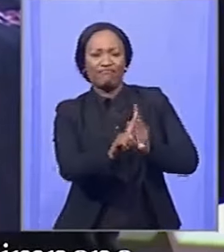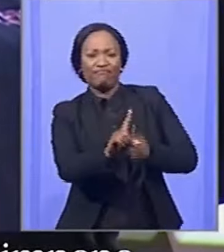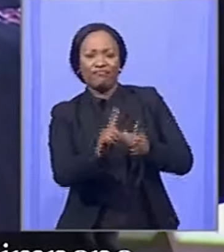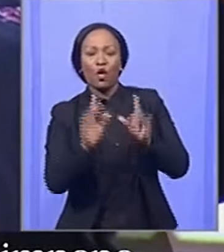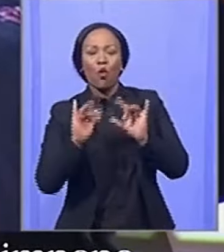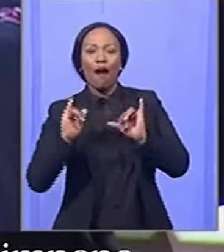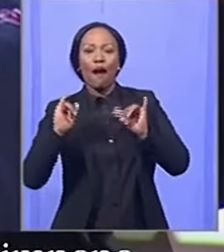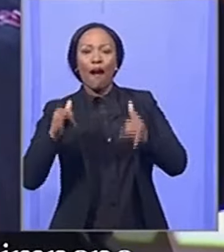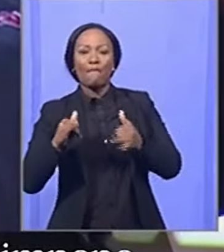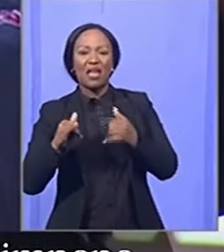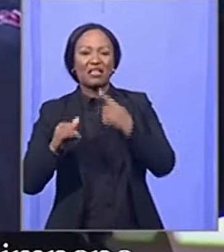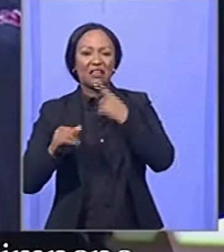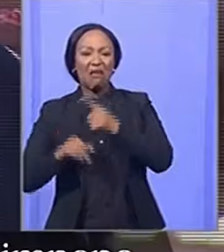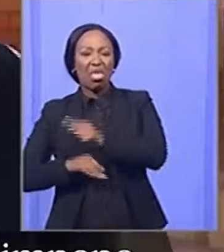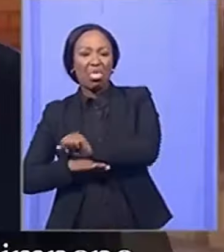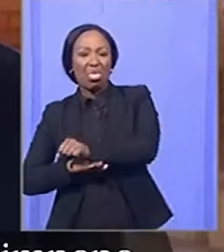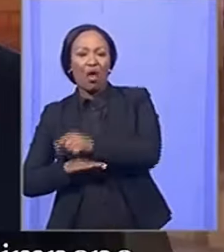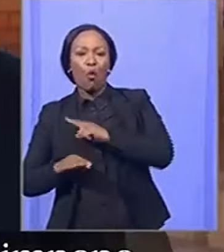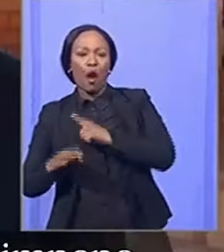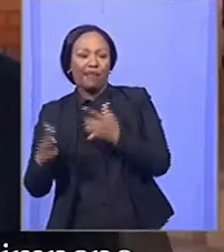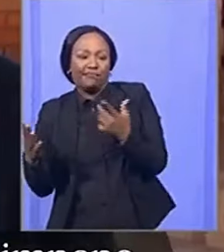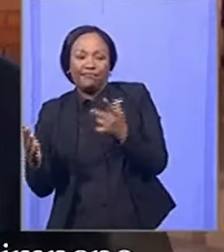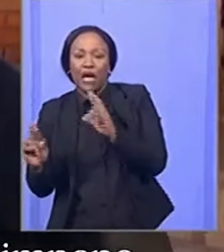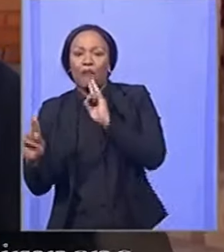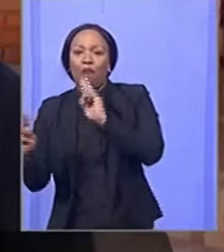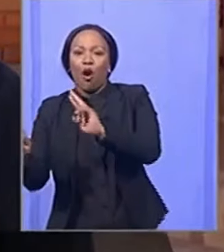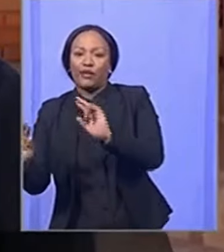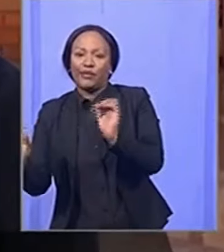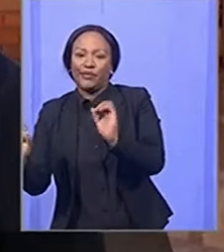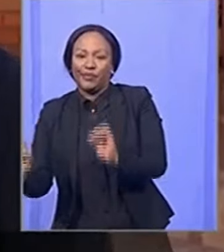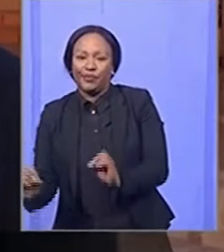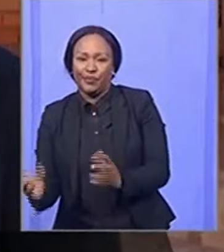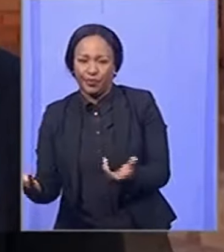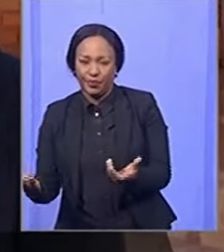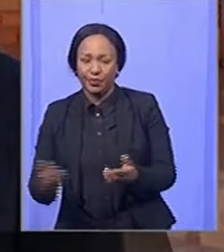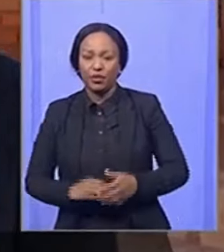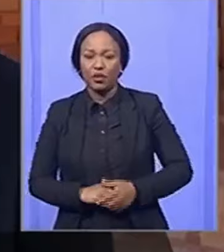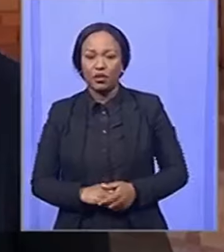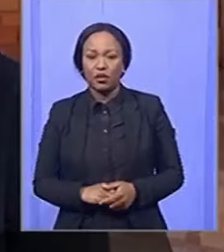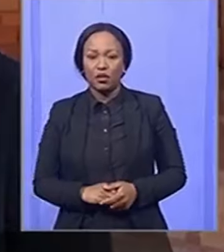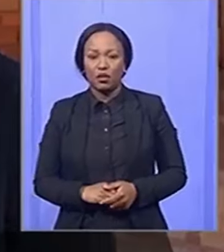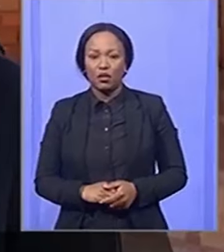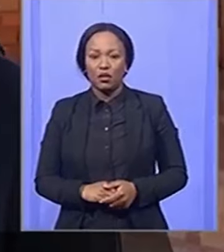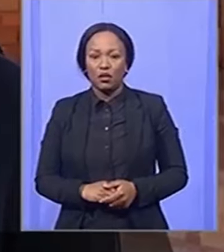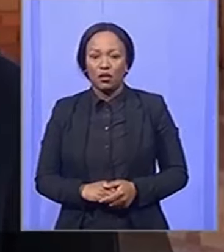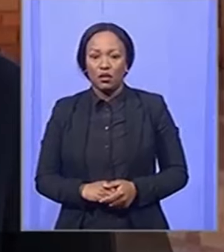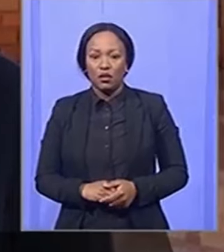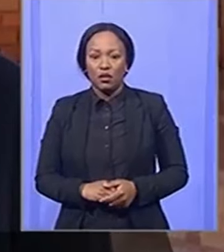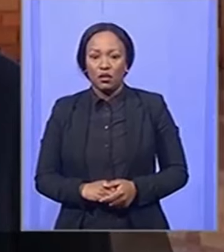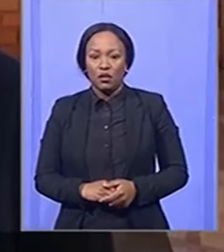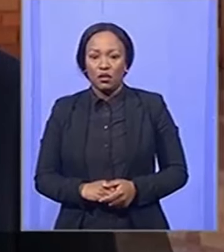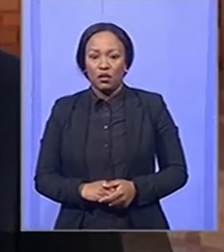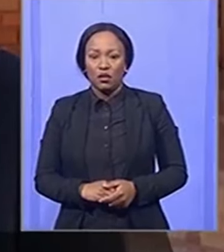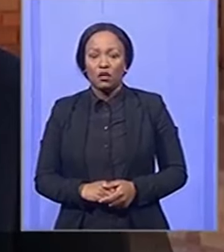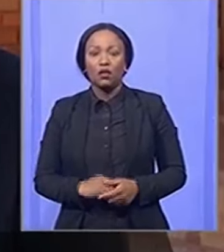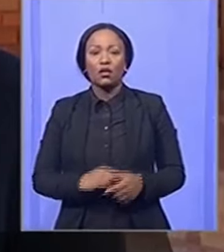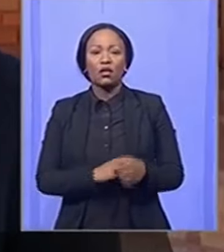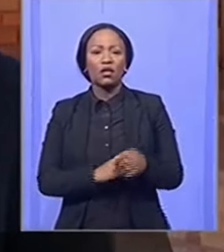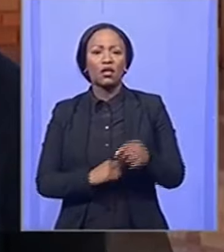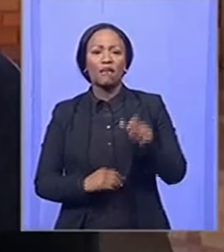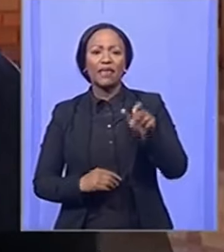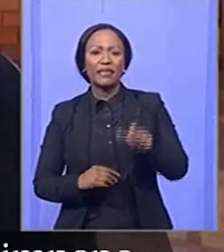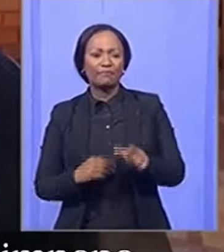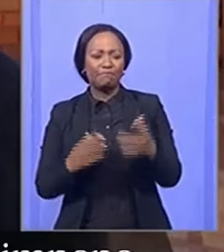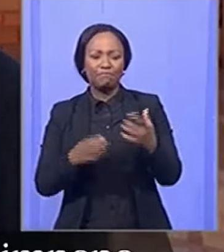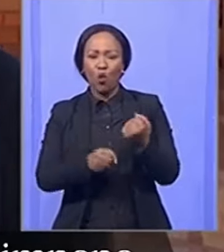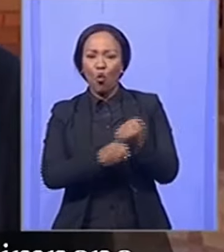fase ka ge ba sena botšhabelo. Motho ya maternity leave o go tša ba mo fele matšatši ao wa gore kgwedi tša gagwe mara tšhelete ya gona ba e